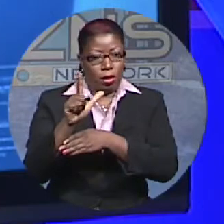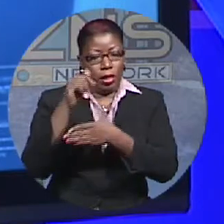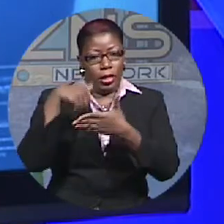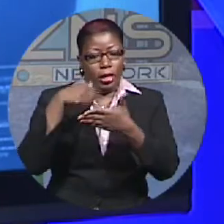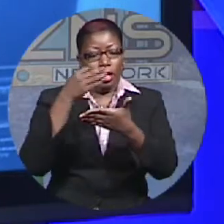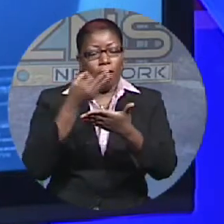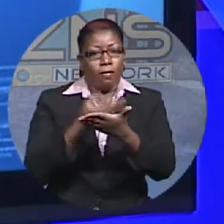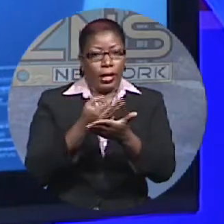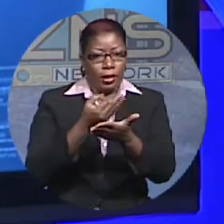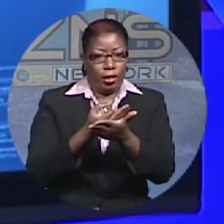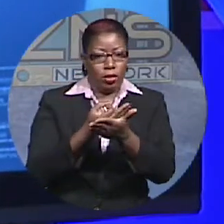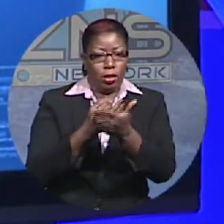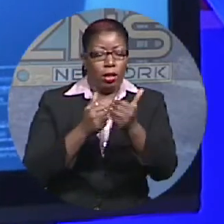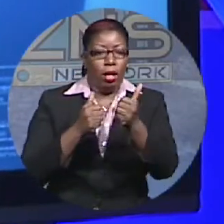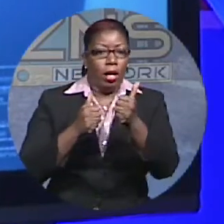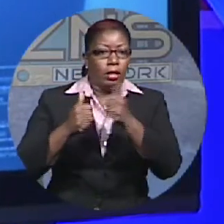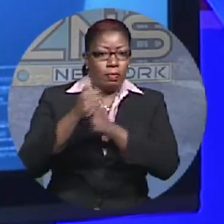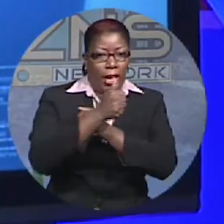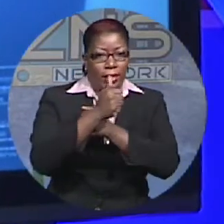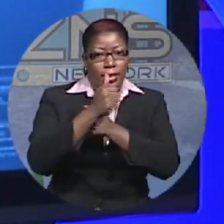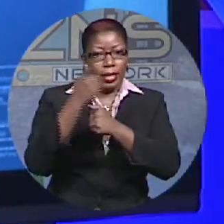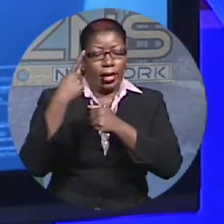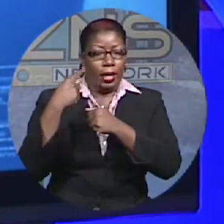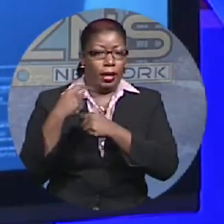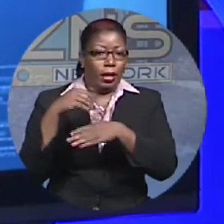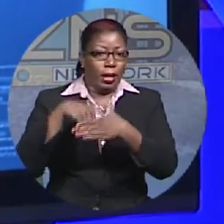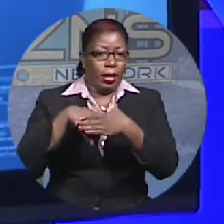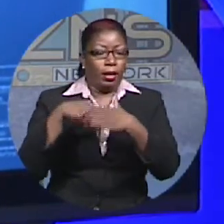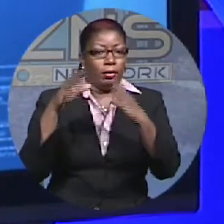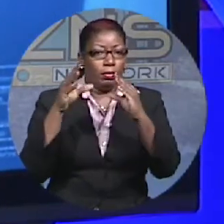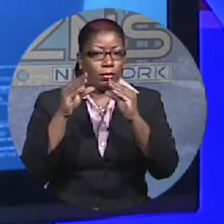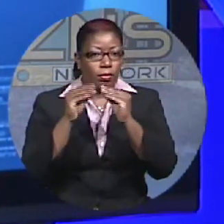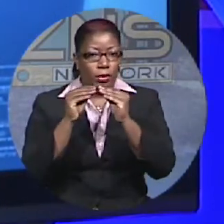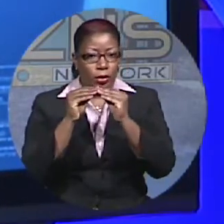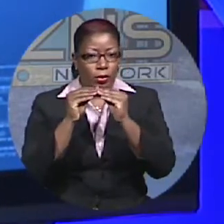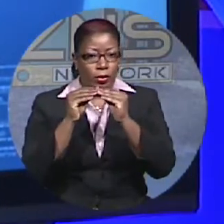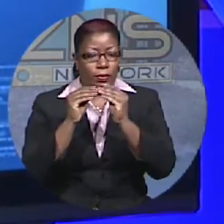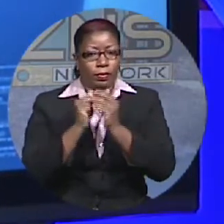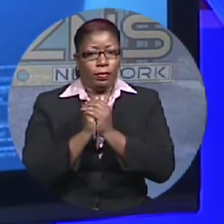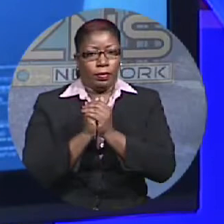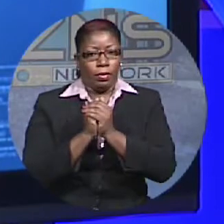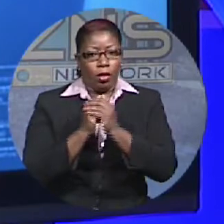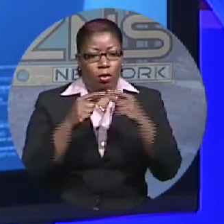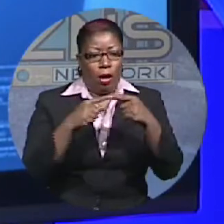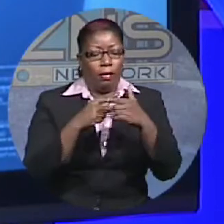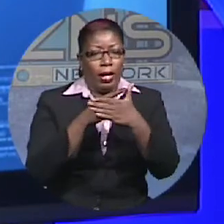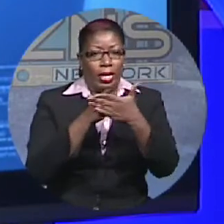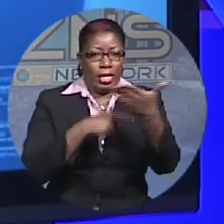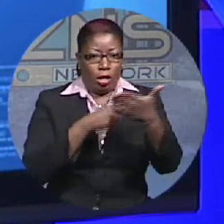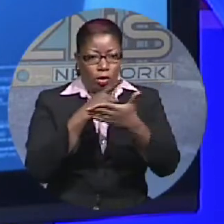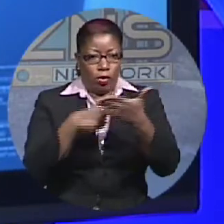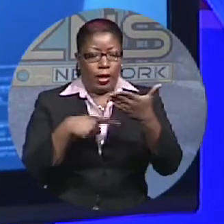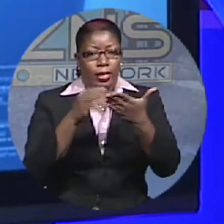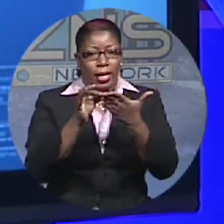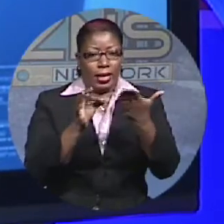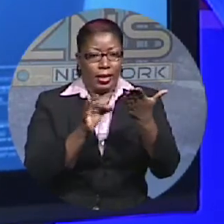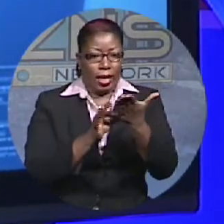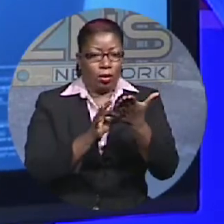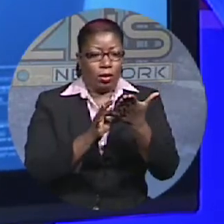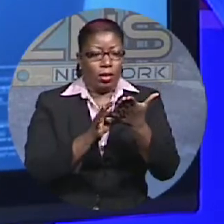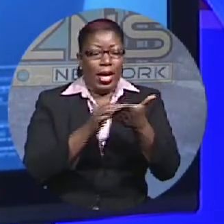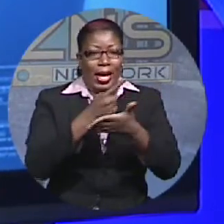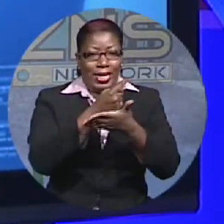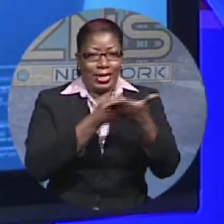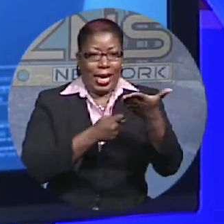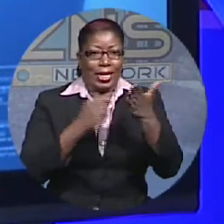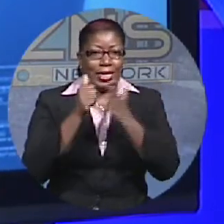sector were passed in Parliament yesterday, among them the Business Companies Act, Segregated Accounts Companies Act, and the International Tax